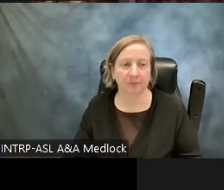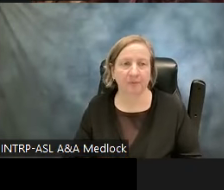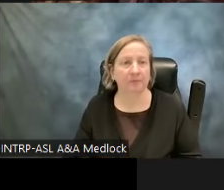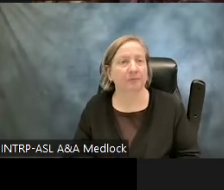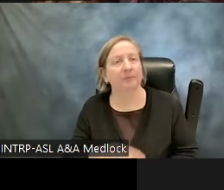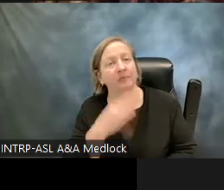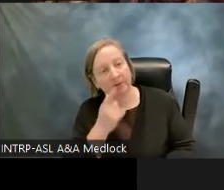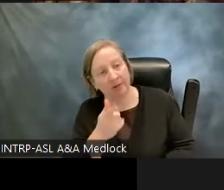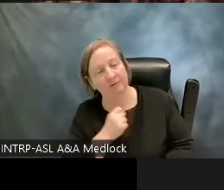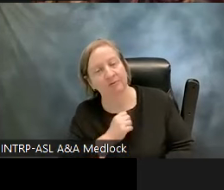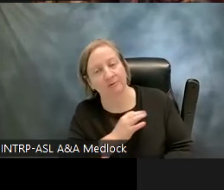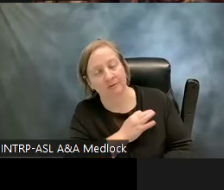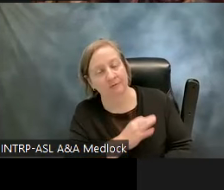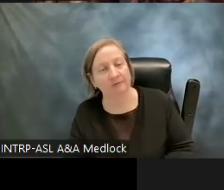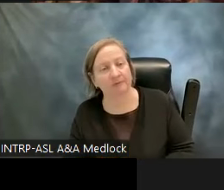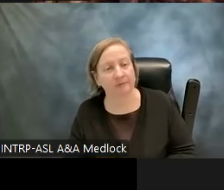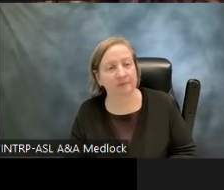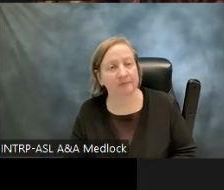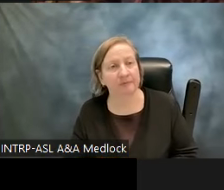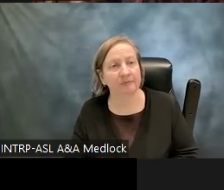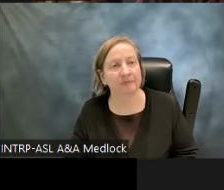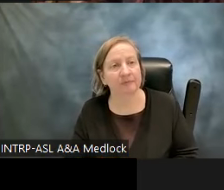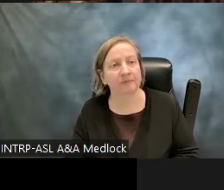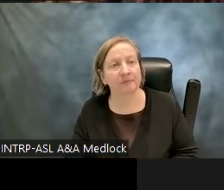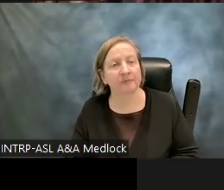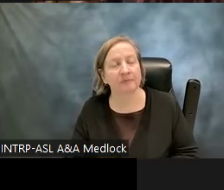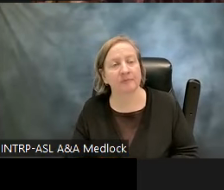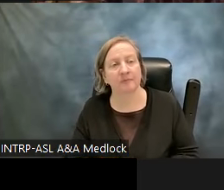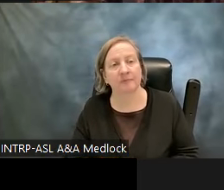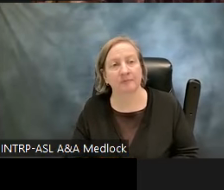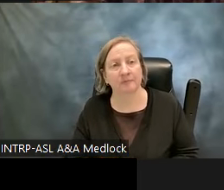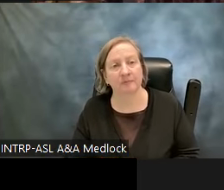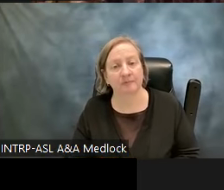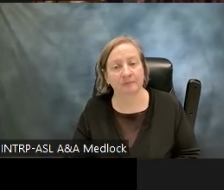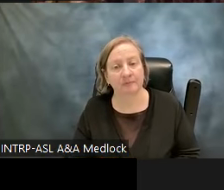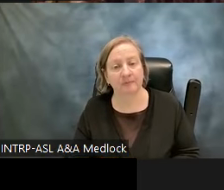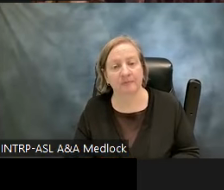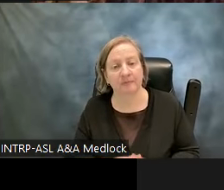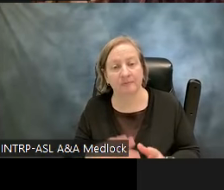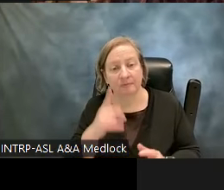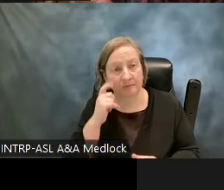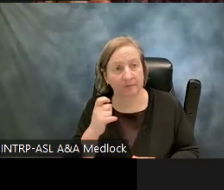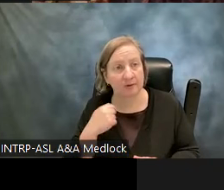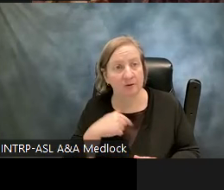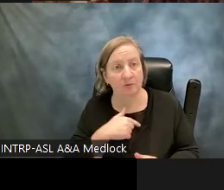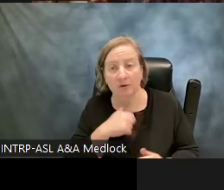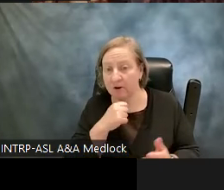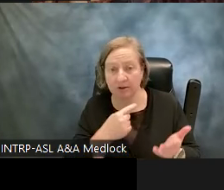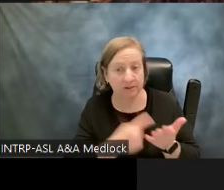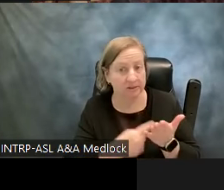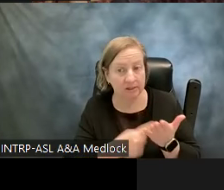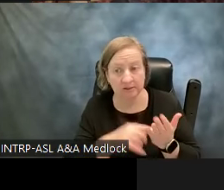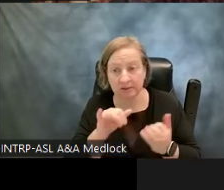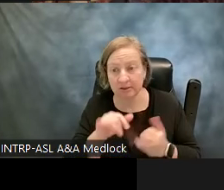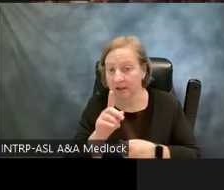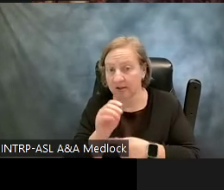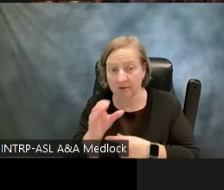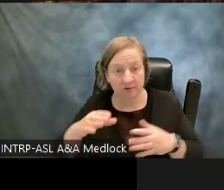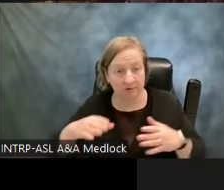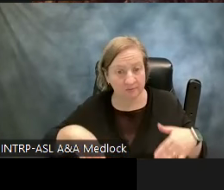Thank you, staff. Then, since we're not discussing these